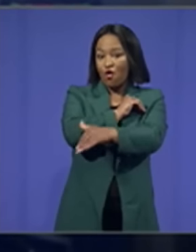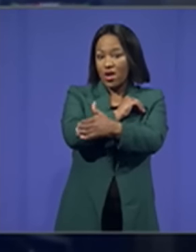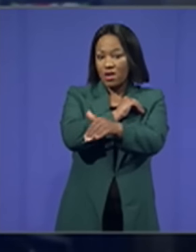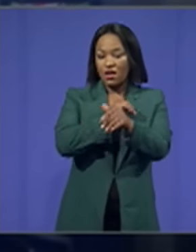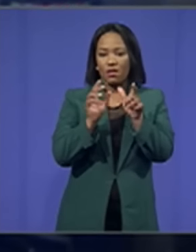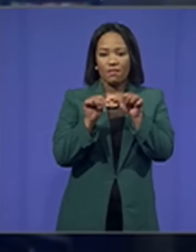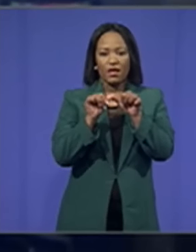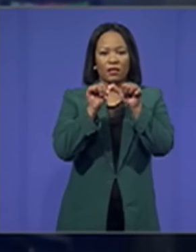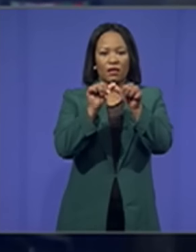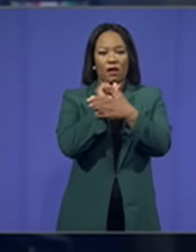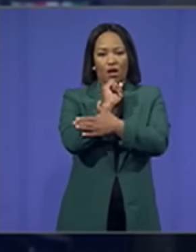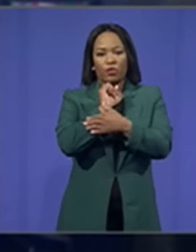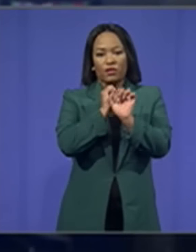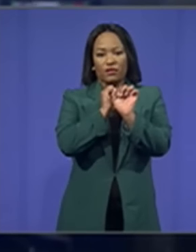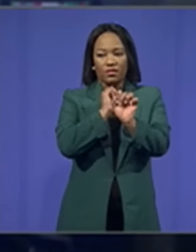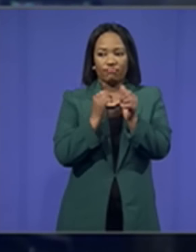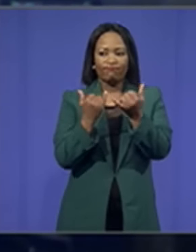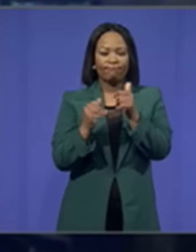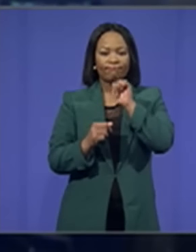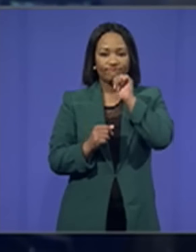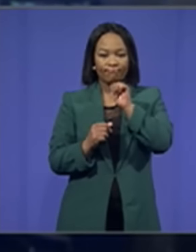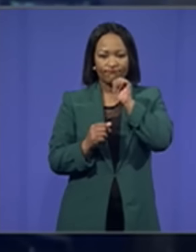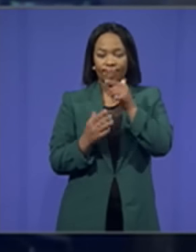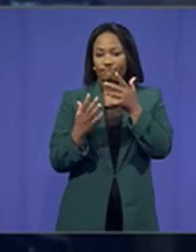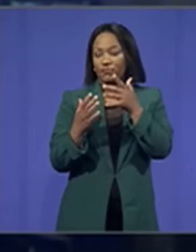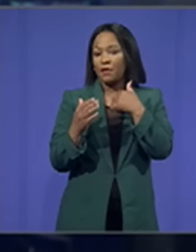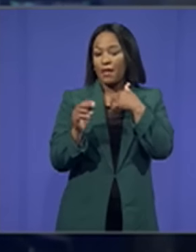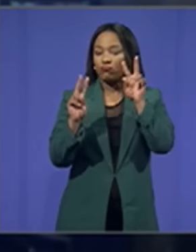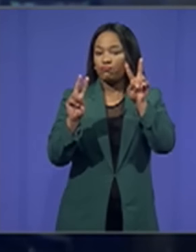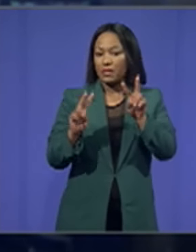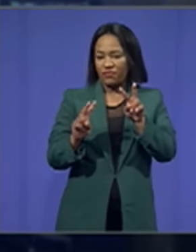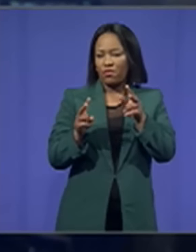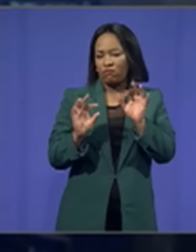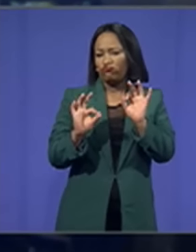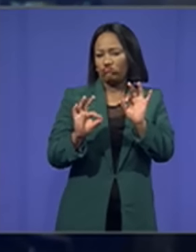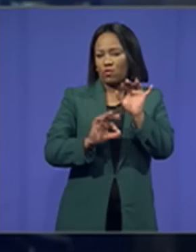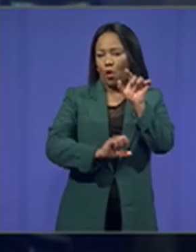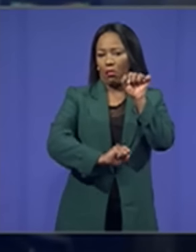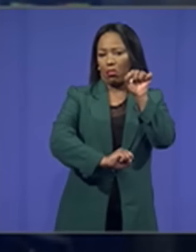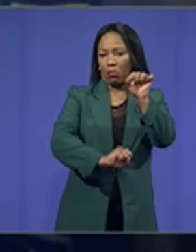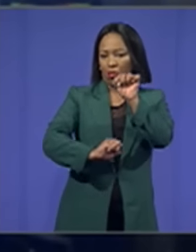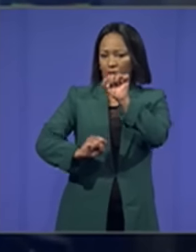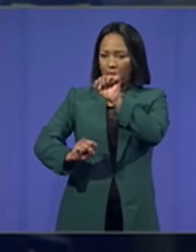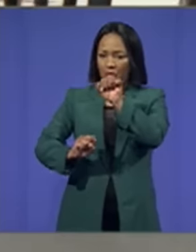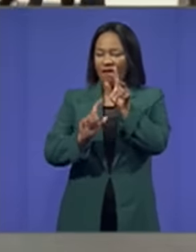kgutlele dinaheng tsa boyona le ha le jwalo ho bile le kgotso mewantong ena.